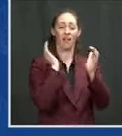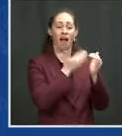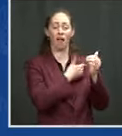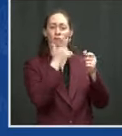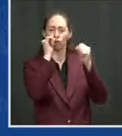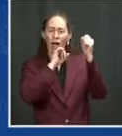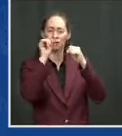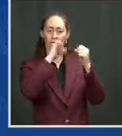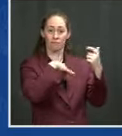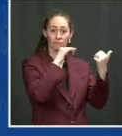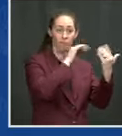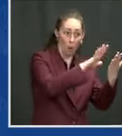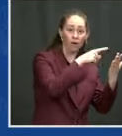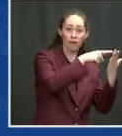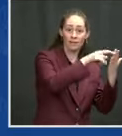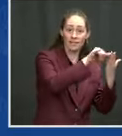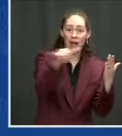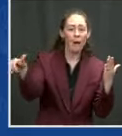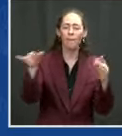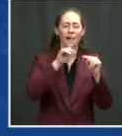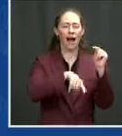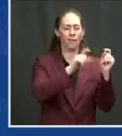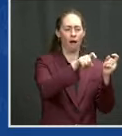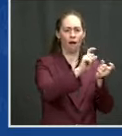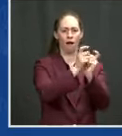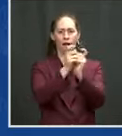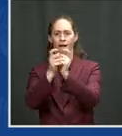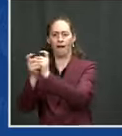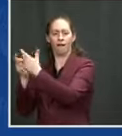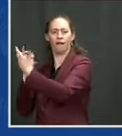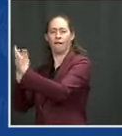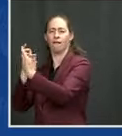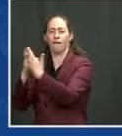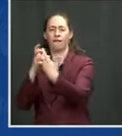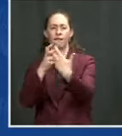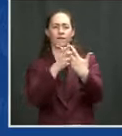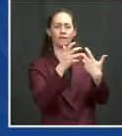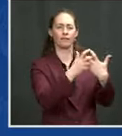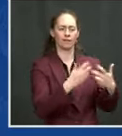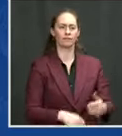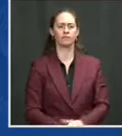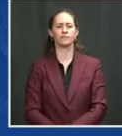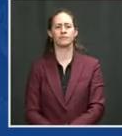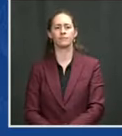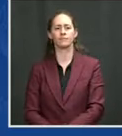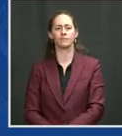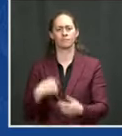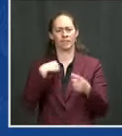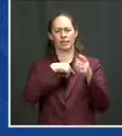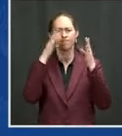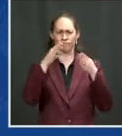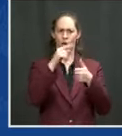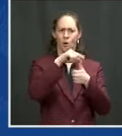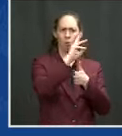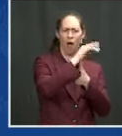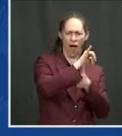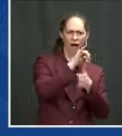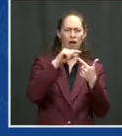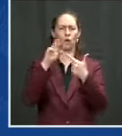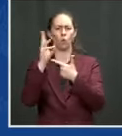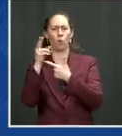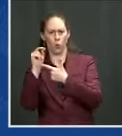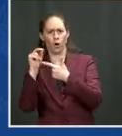three specific areas that the why, the who and the where to overcome. This vaccine hesitancy, we designed a